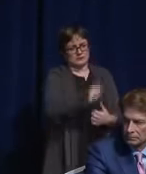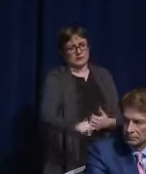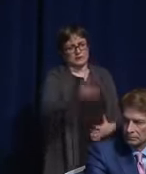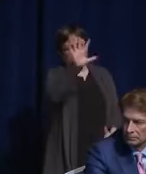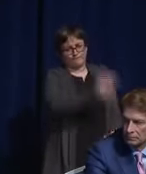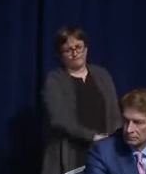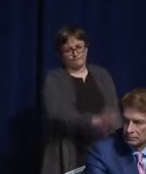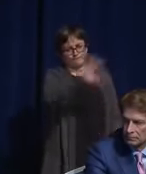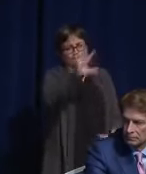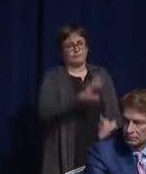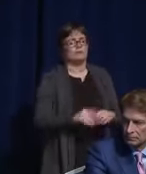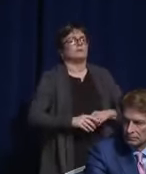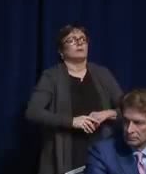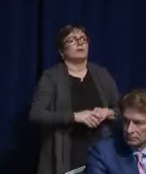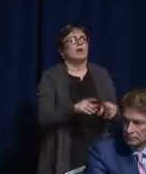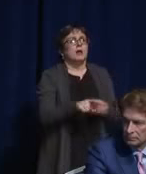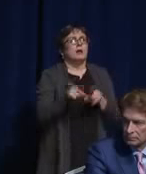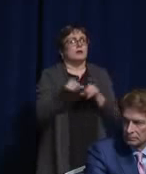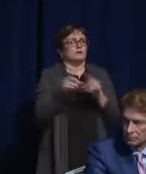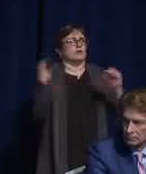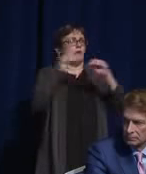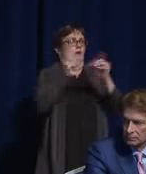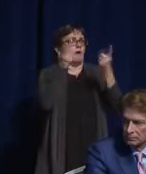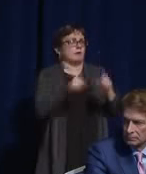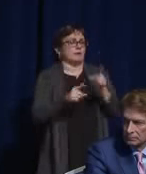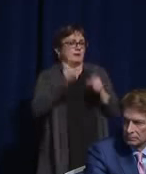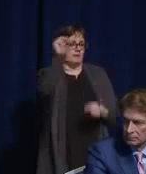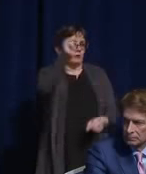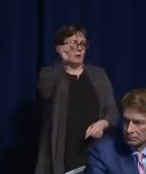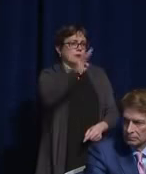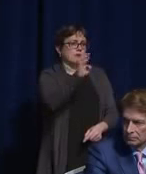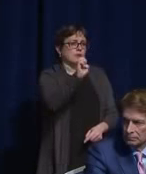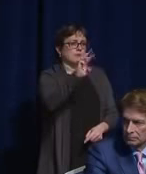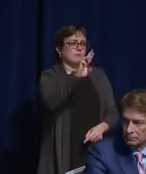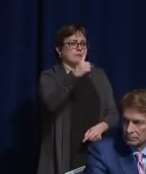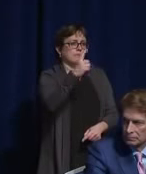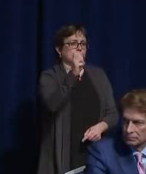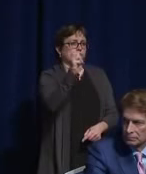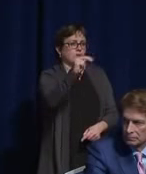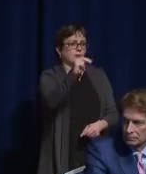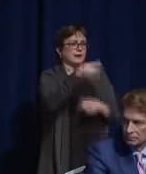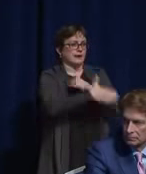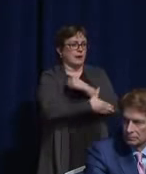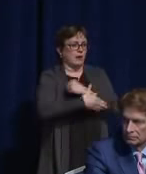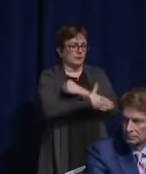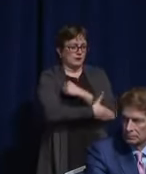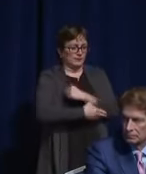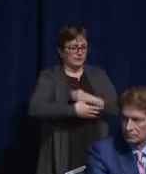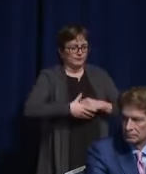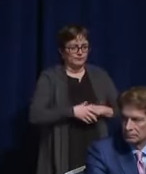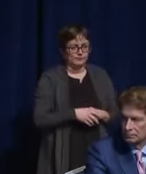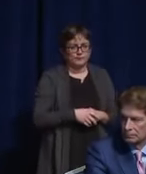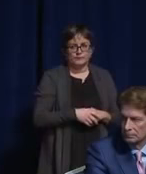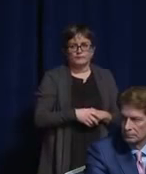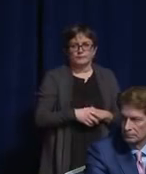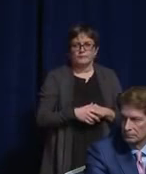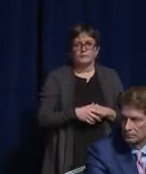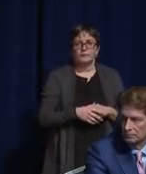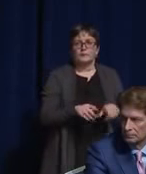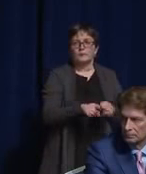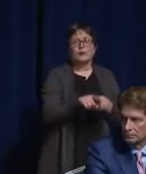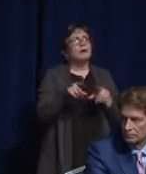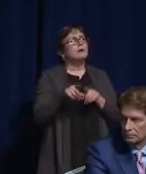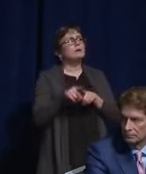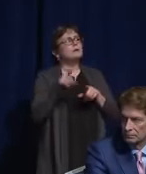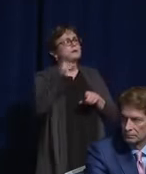up in Bergen County. We anticipate, speaking of which, the FEMA-backed testing location at Bergen County College will be